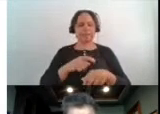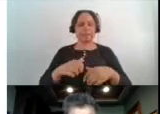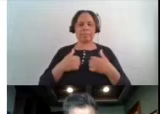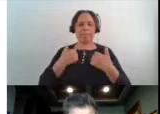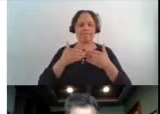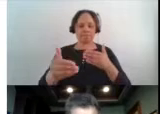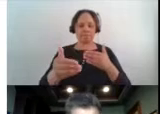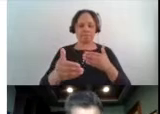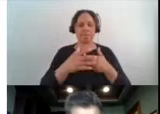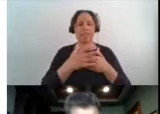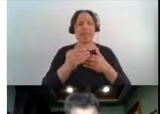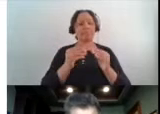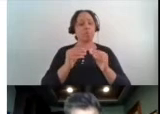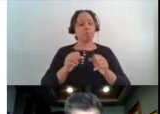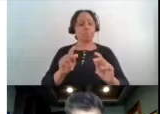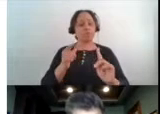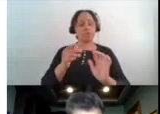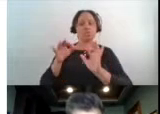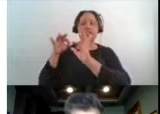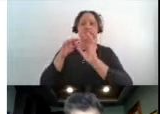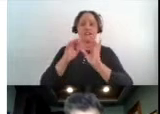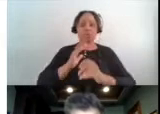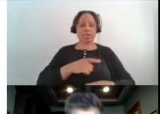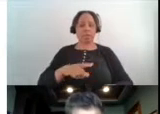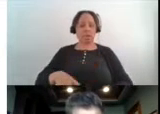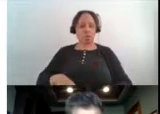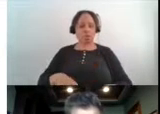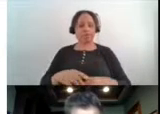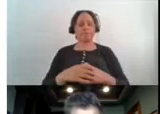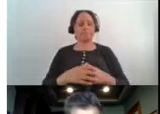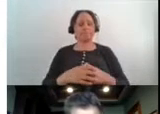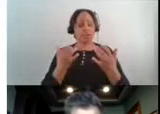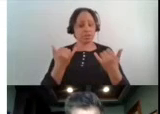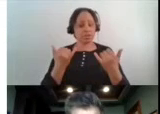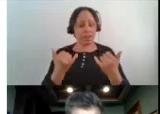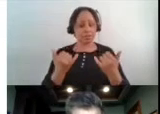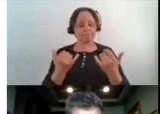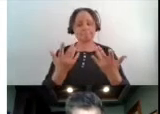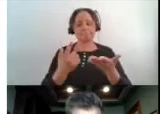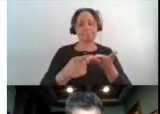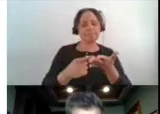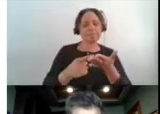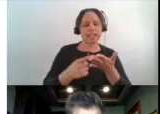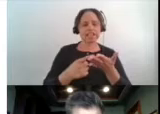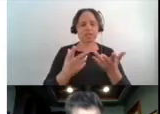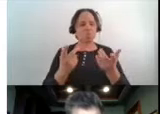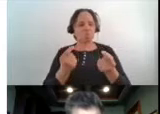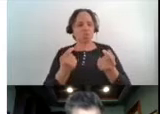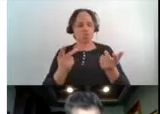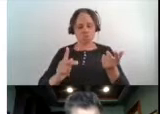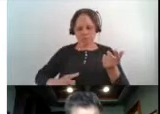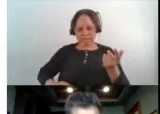Lord. So with that being said, let's dive into what the kidneys do, where are they, and what's the overall function of the